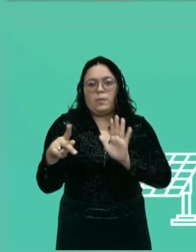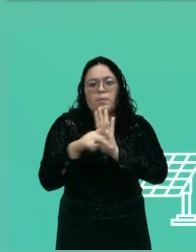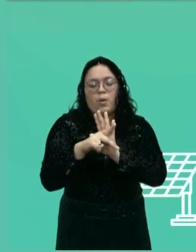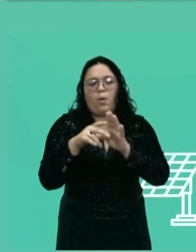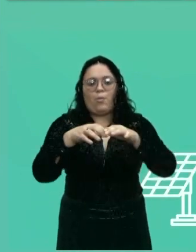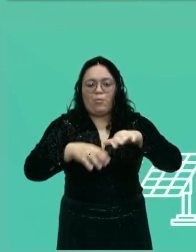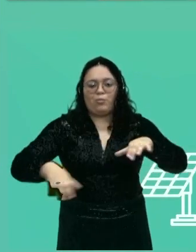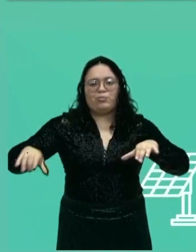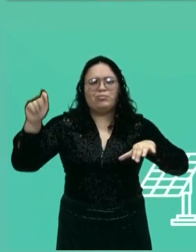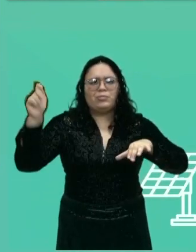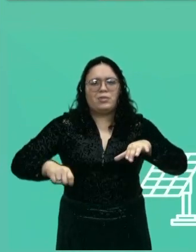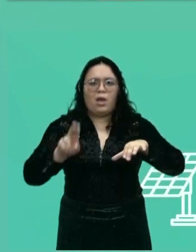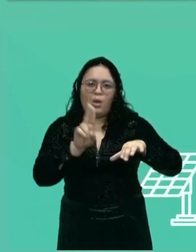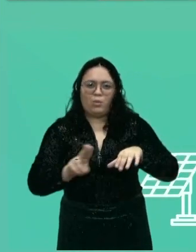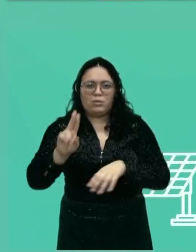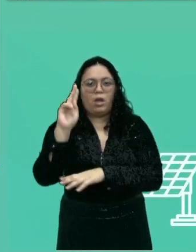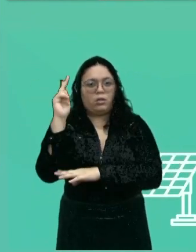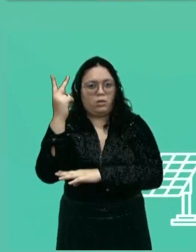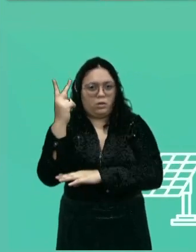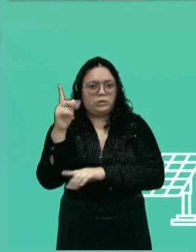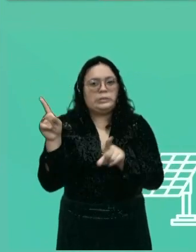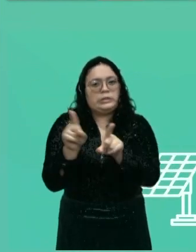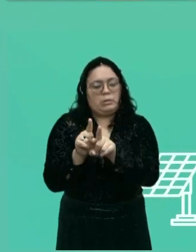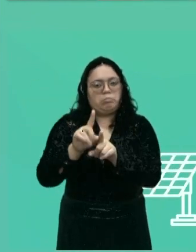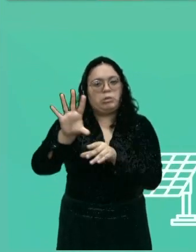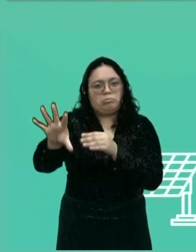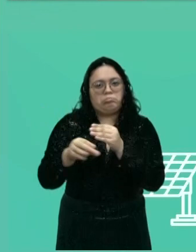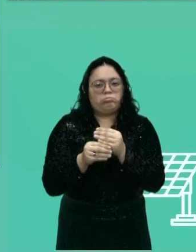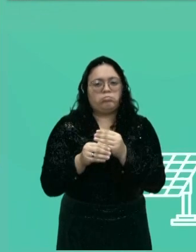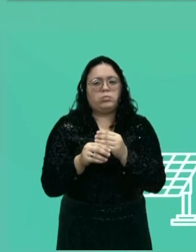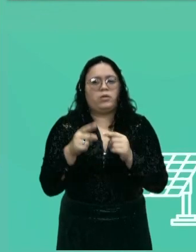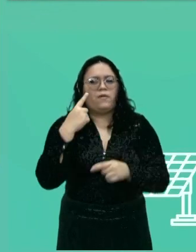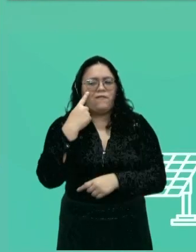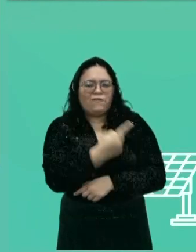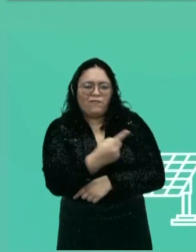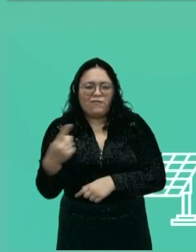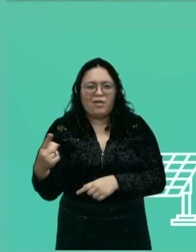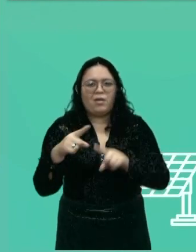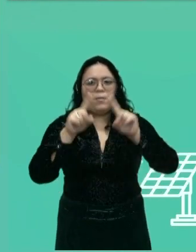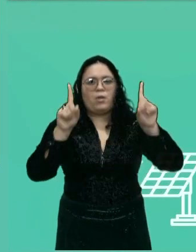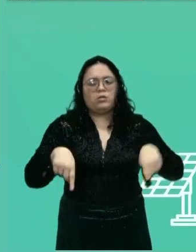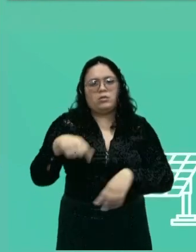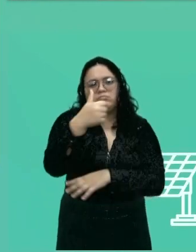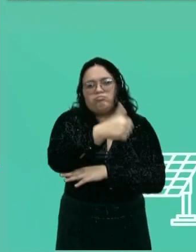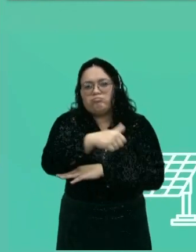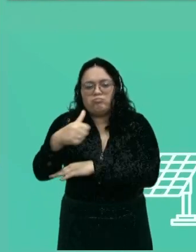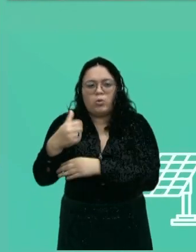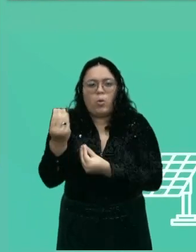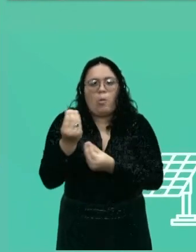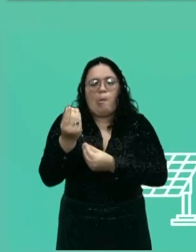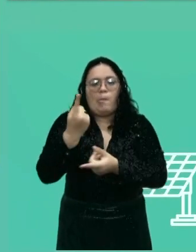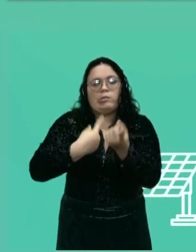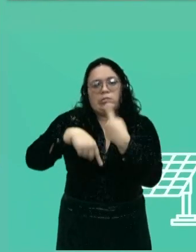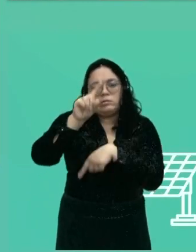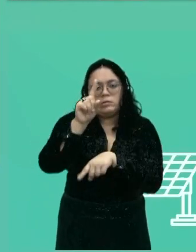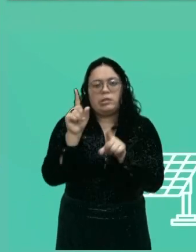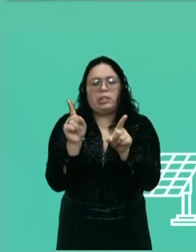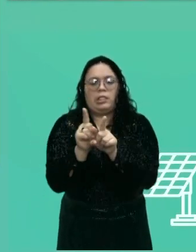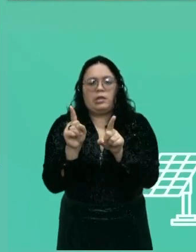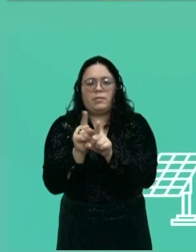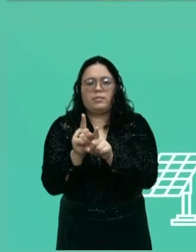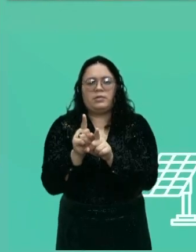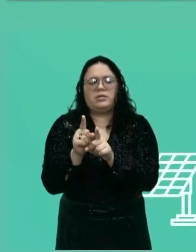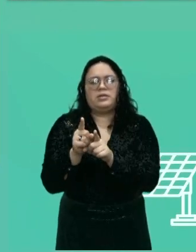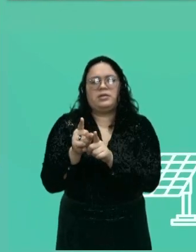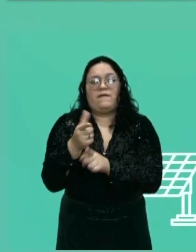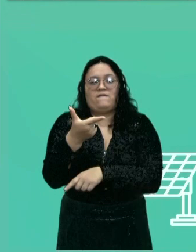hydrogen. Then if we look at the projects that are actually under development of these 20 gigawatt through to 2037, we have over a